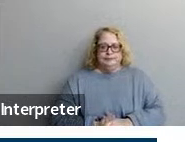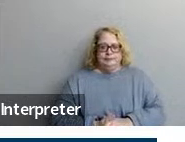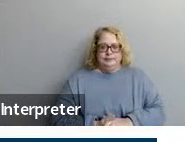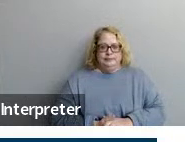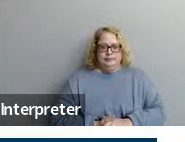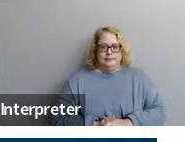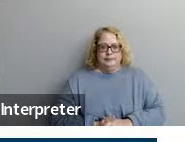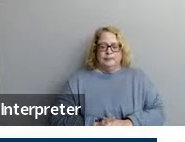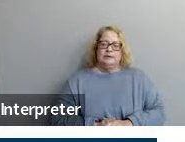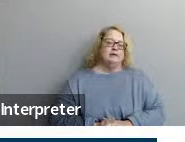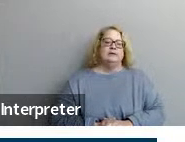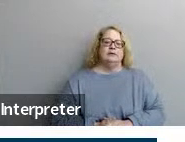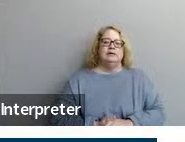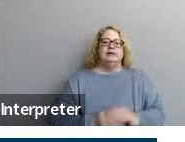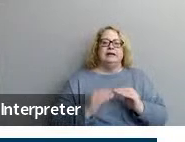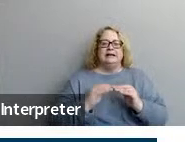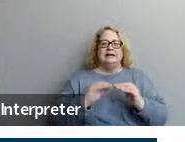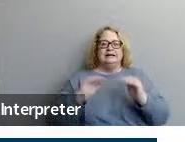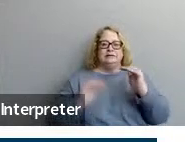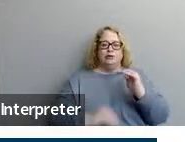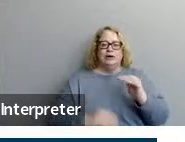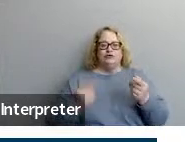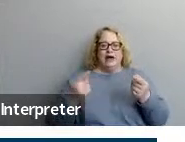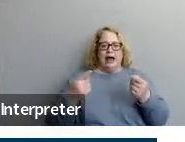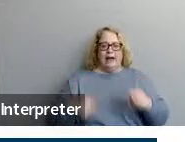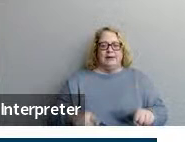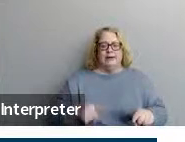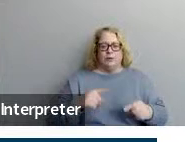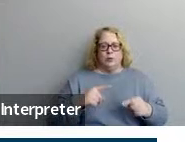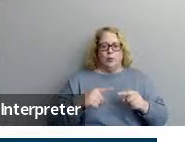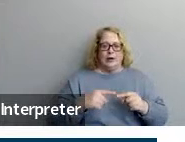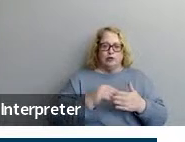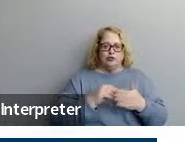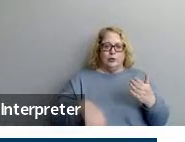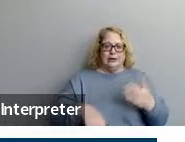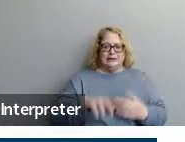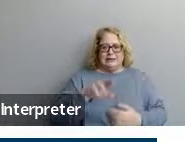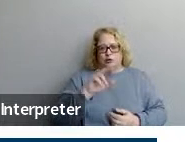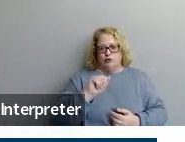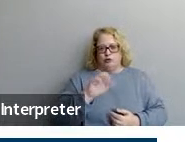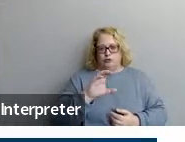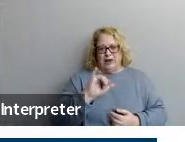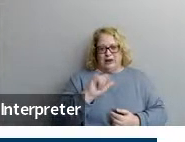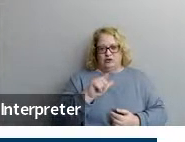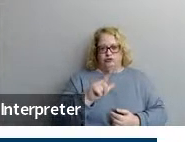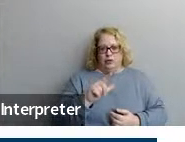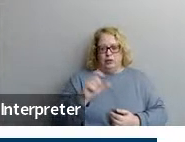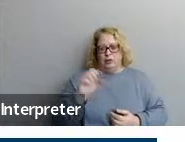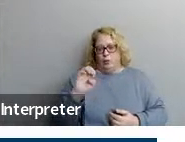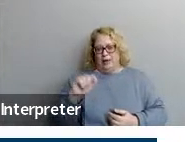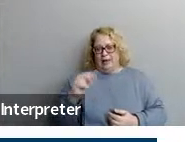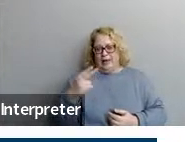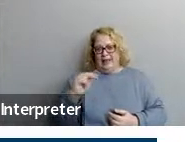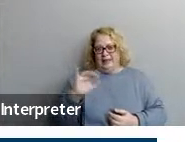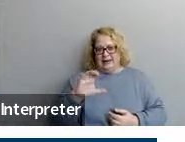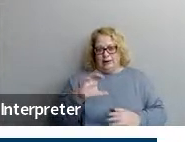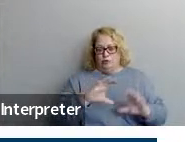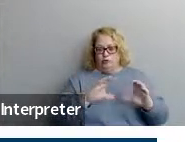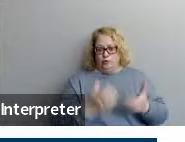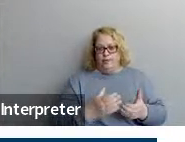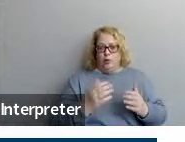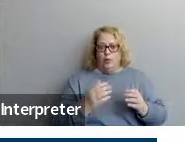Disproportionality exists when students in a racial and or ethnic group are more likely to be identified as a student with a